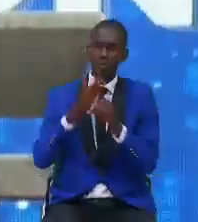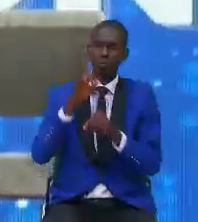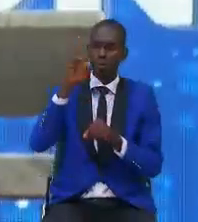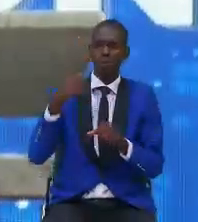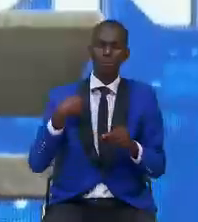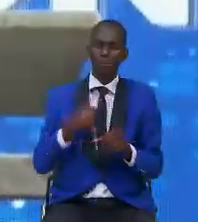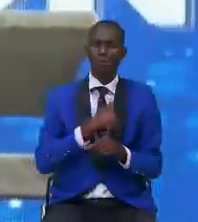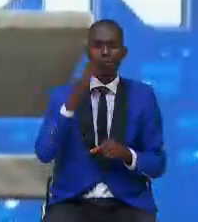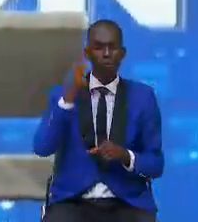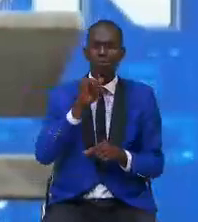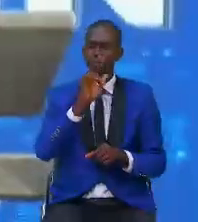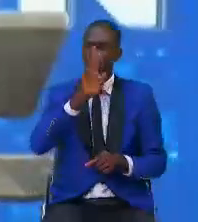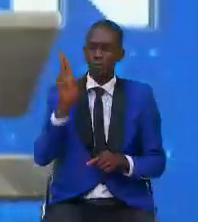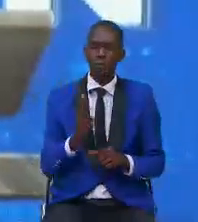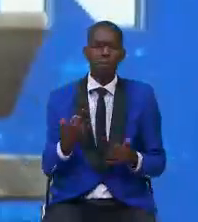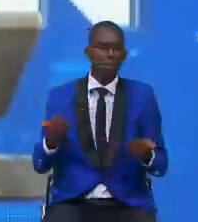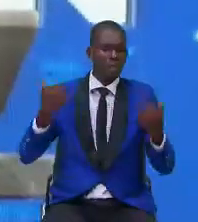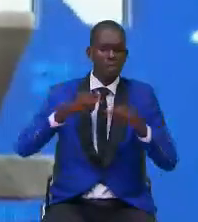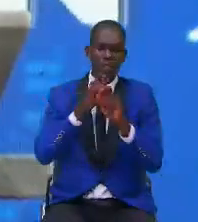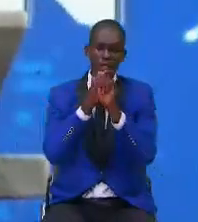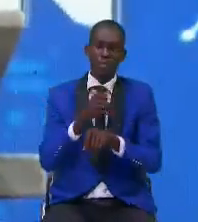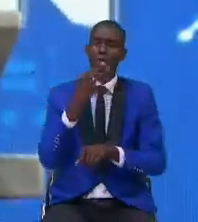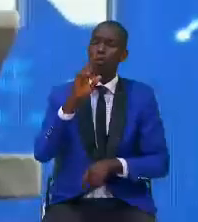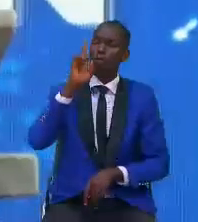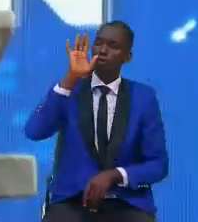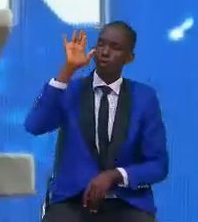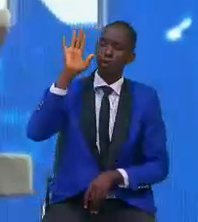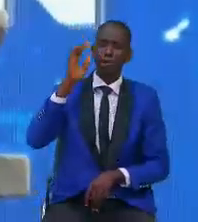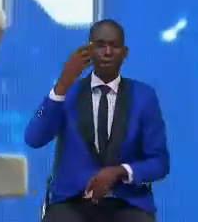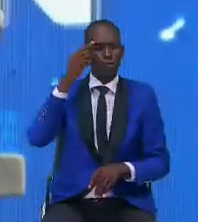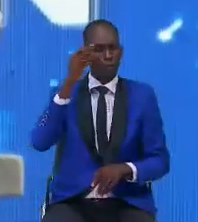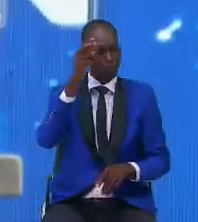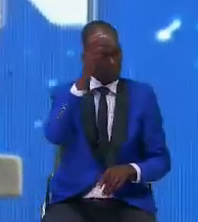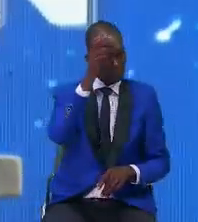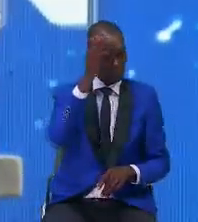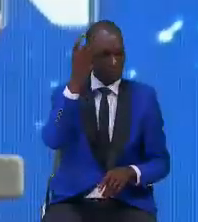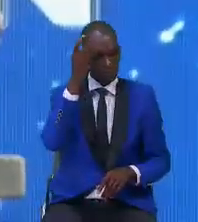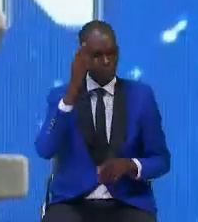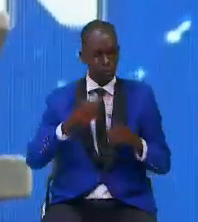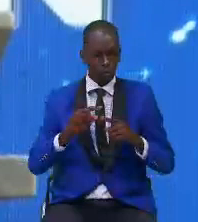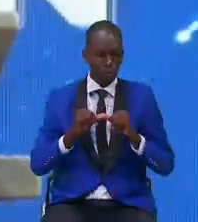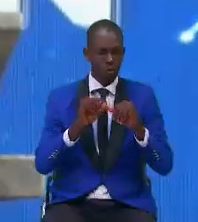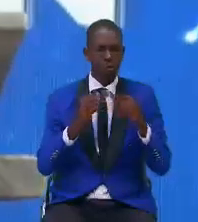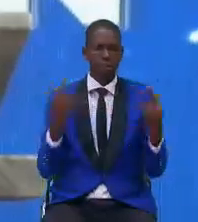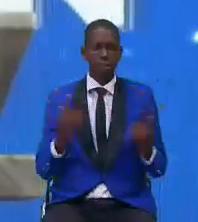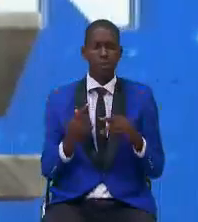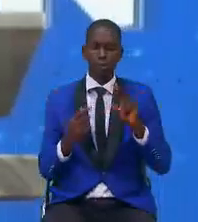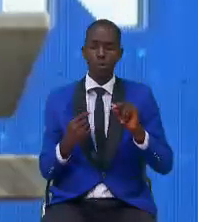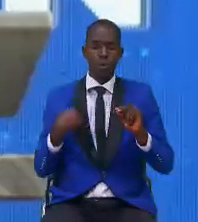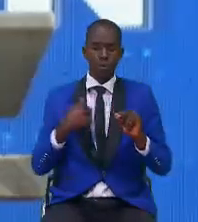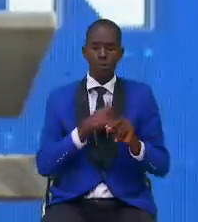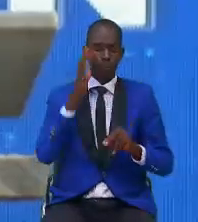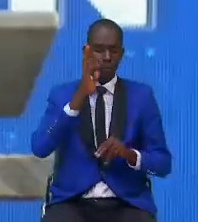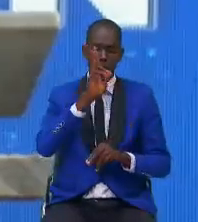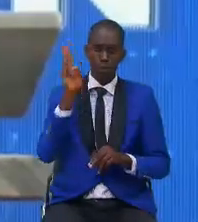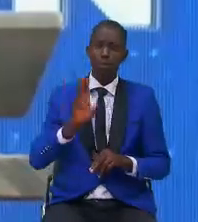us. We're not going to use any gift of God, any gift of yours for the devil and for evil and for continuing